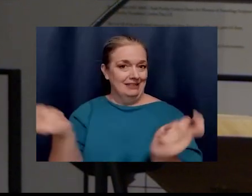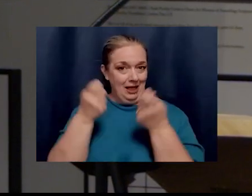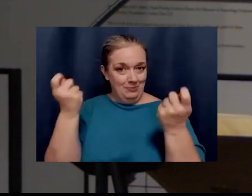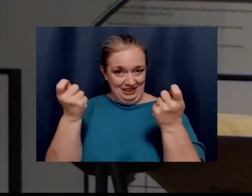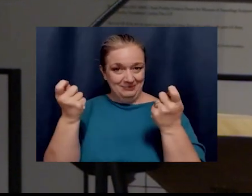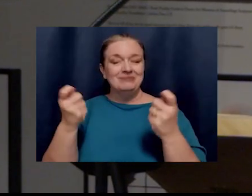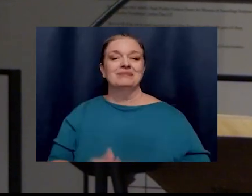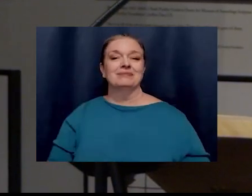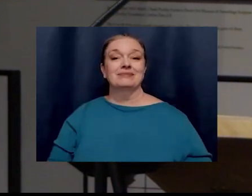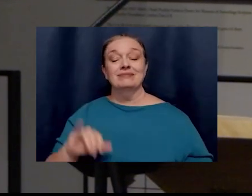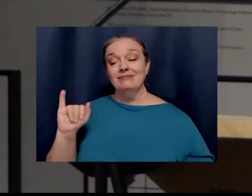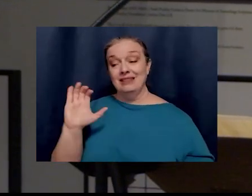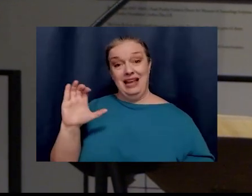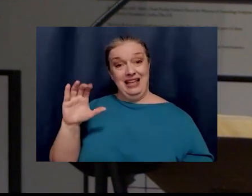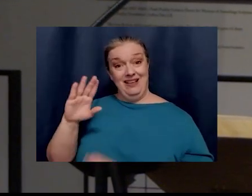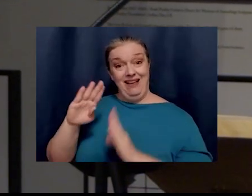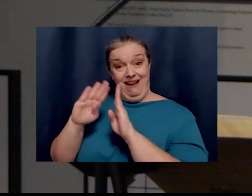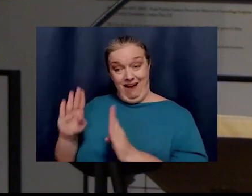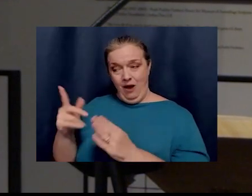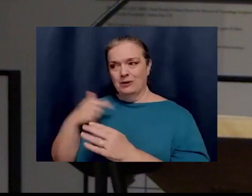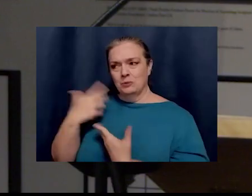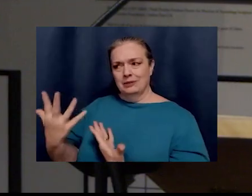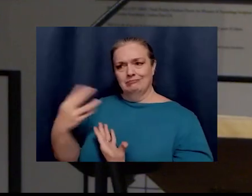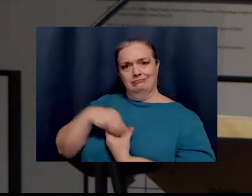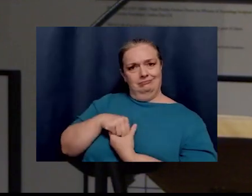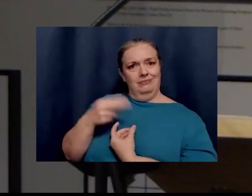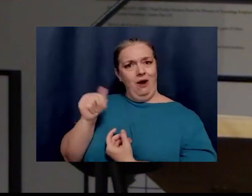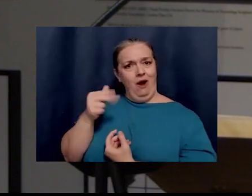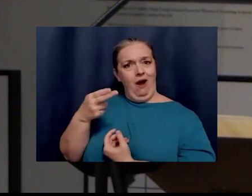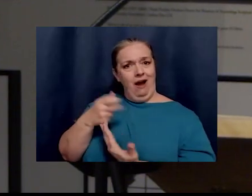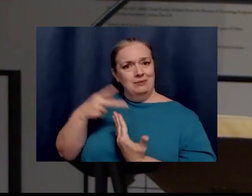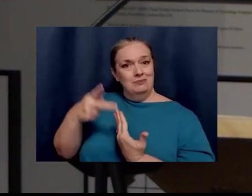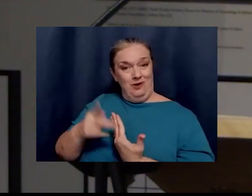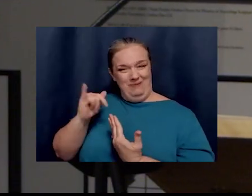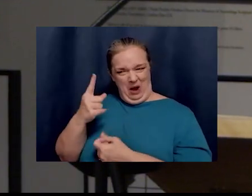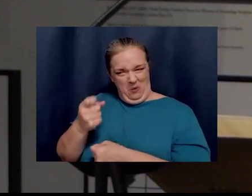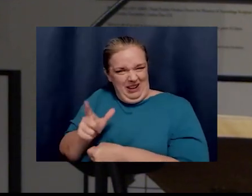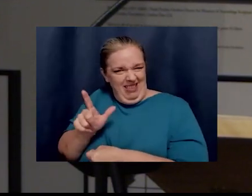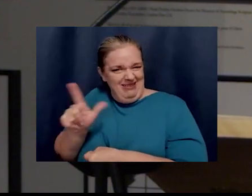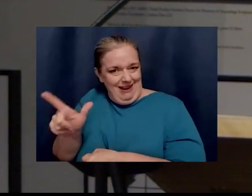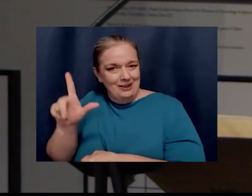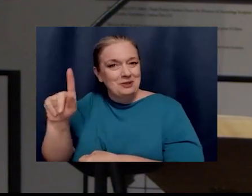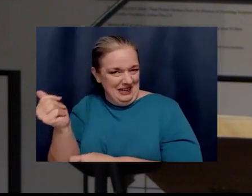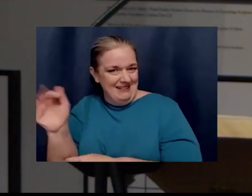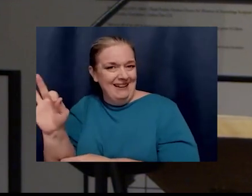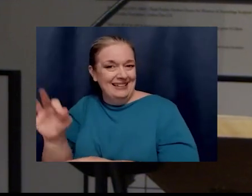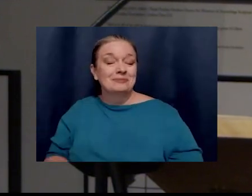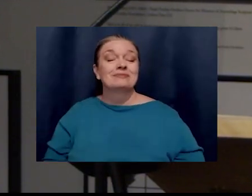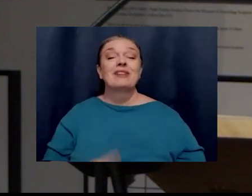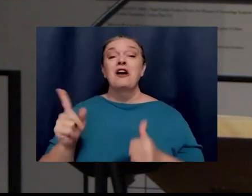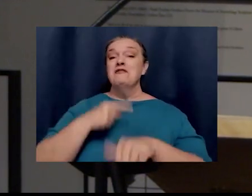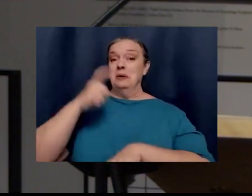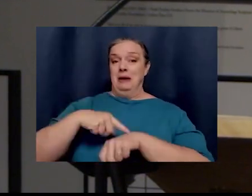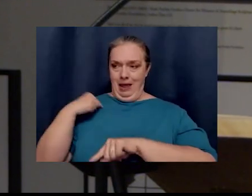James Castle House was accepted into Historic Artists' Homes and Studios the following year. On that first visit, I was